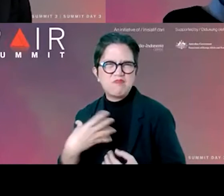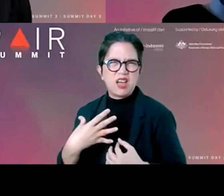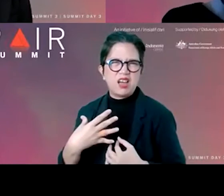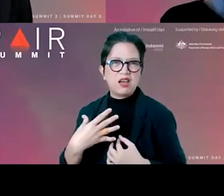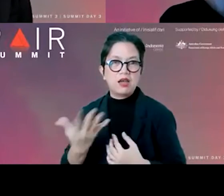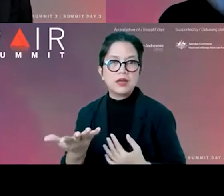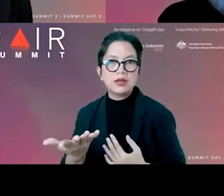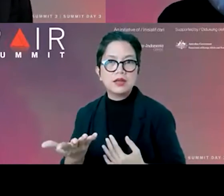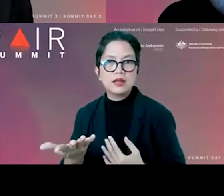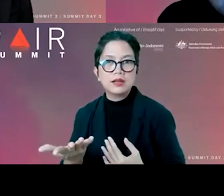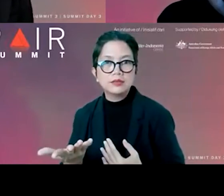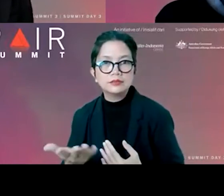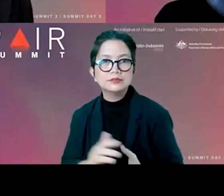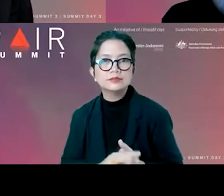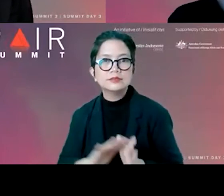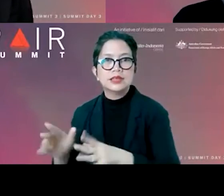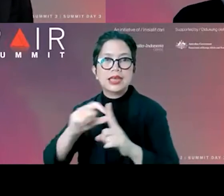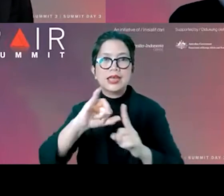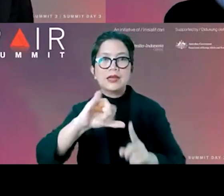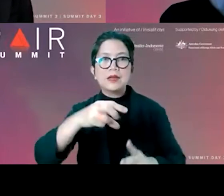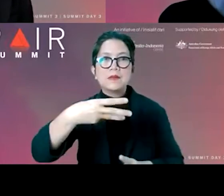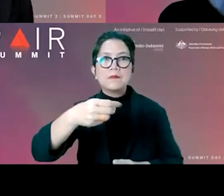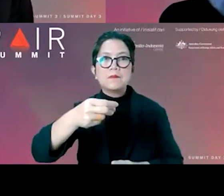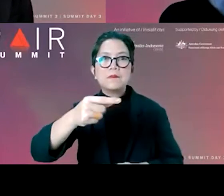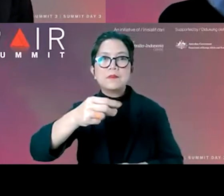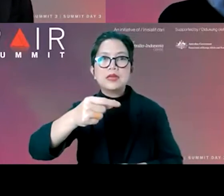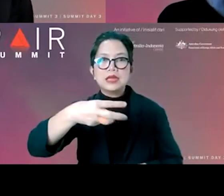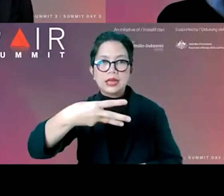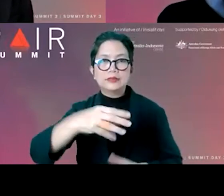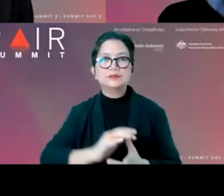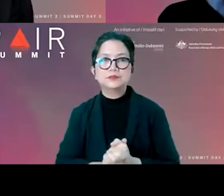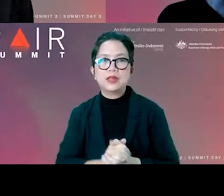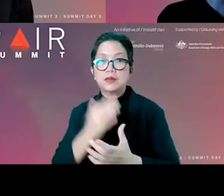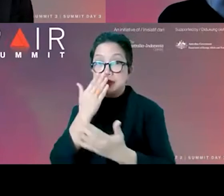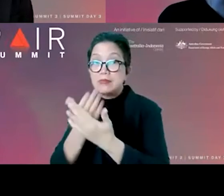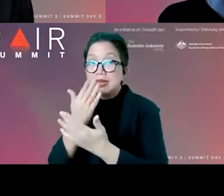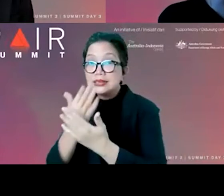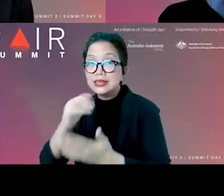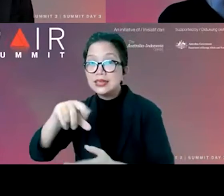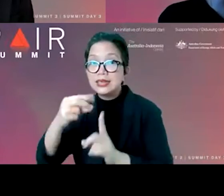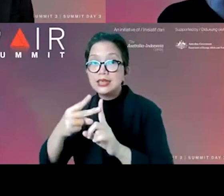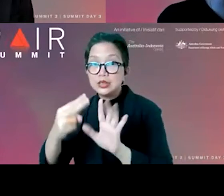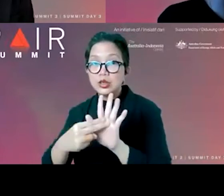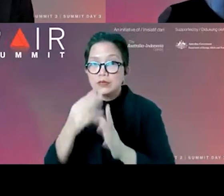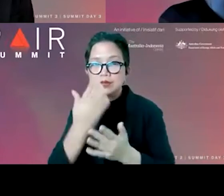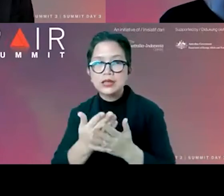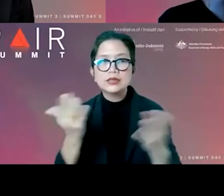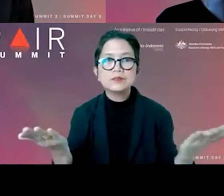Pierre. Yeah, so look, I think Australia is extremely lucky because,